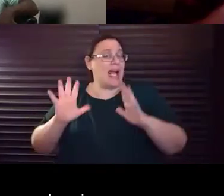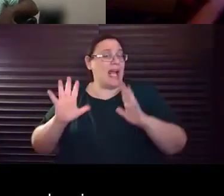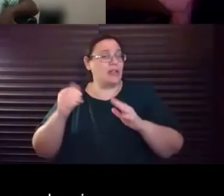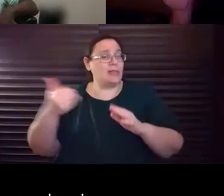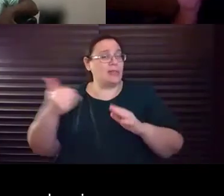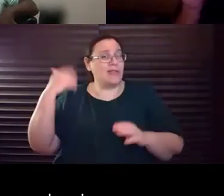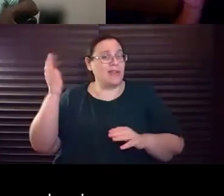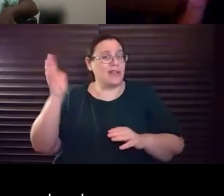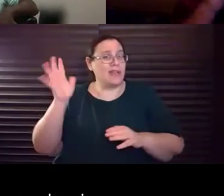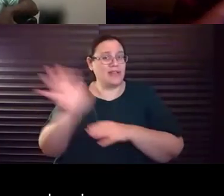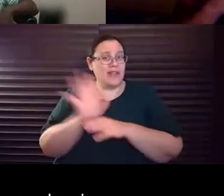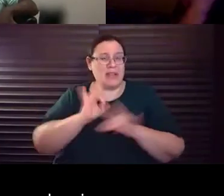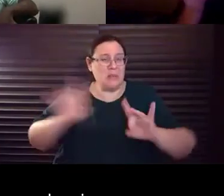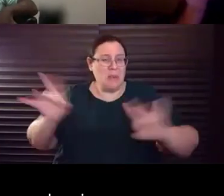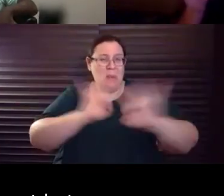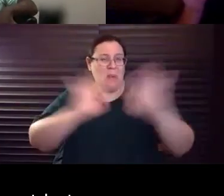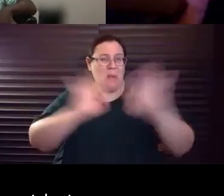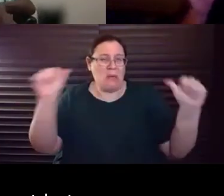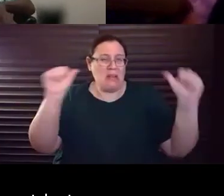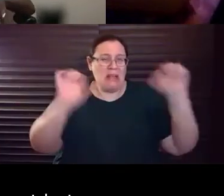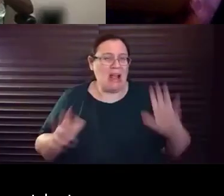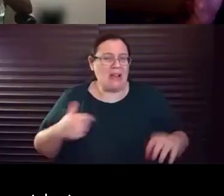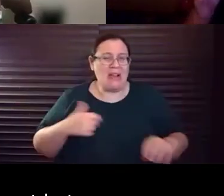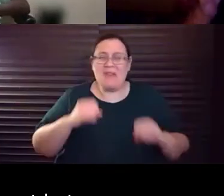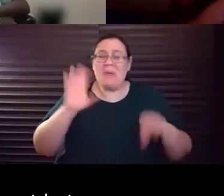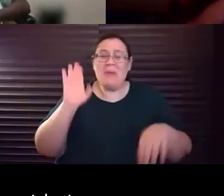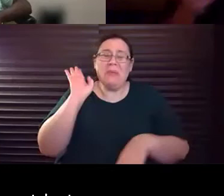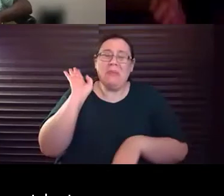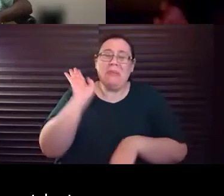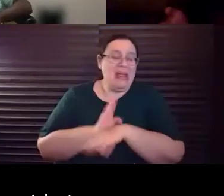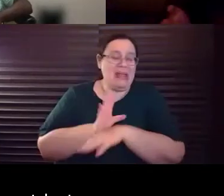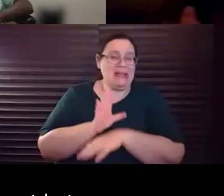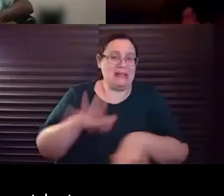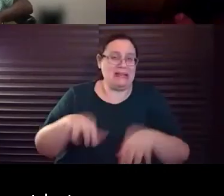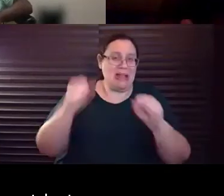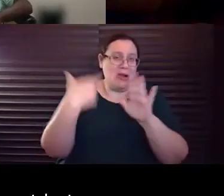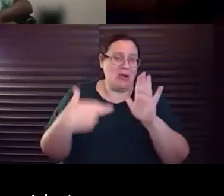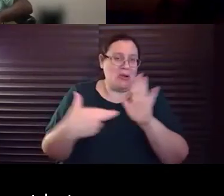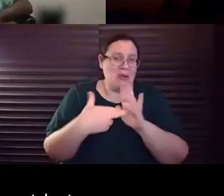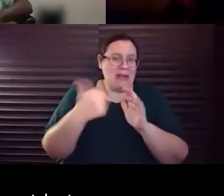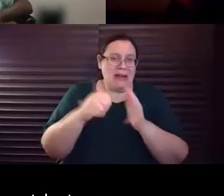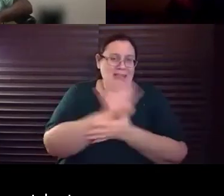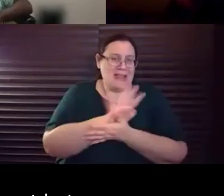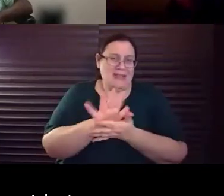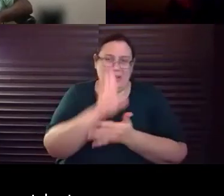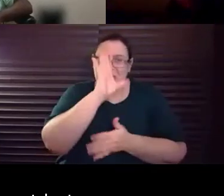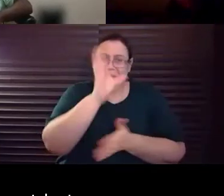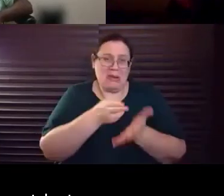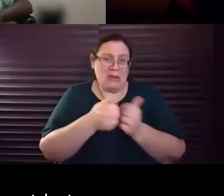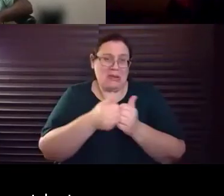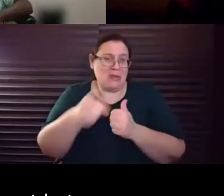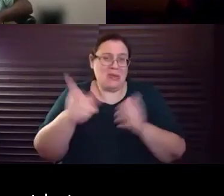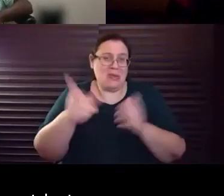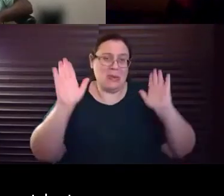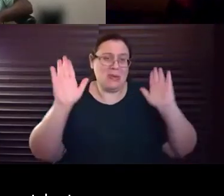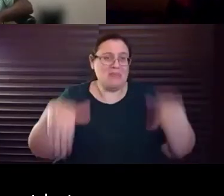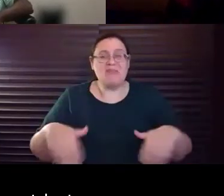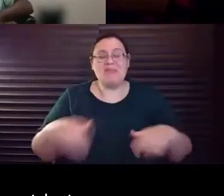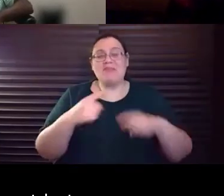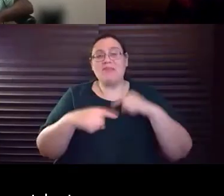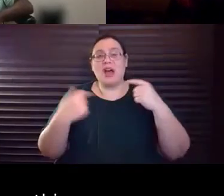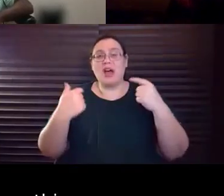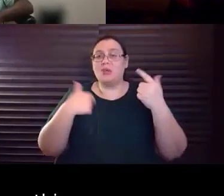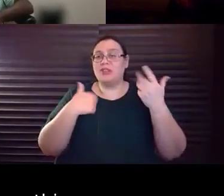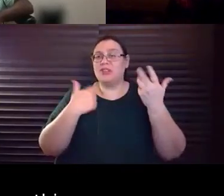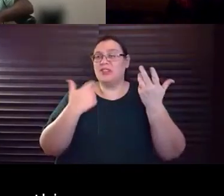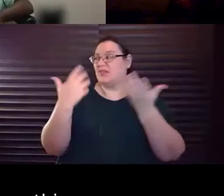have no business being an actor in any of these types of any film, to be honest. But we just were kind of making them for ourselves,